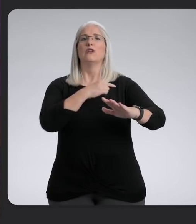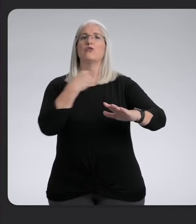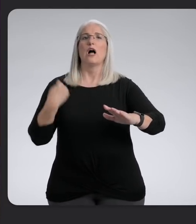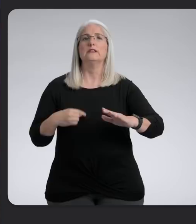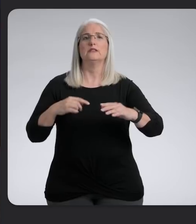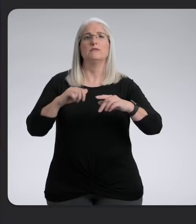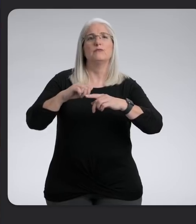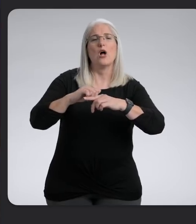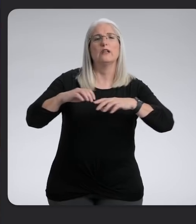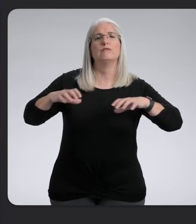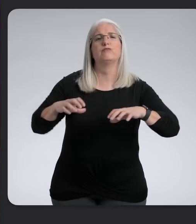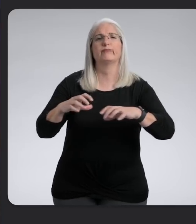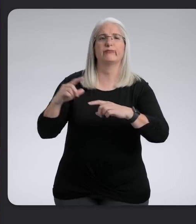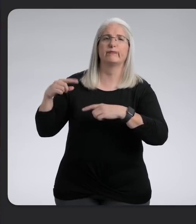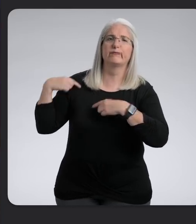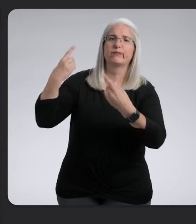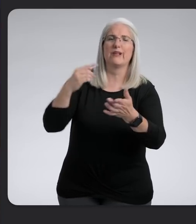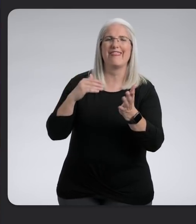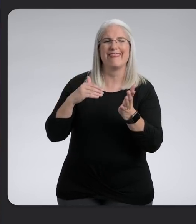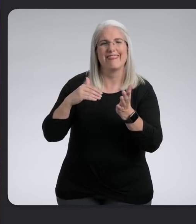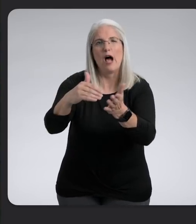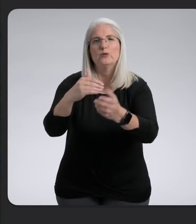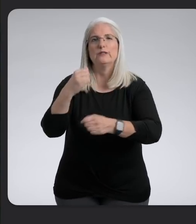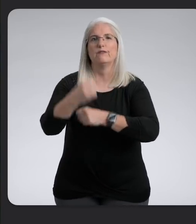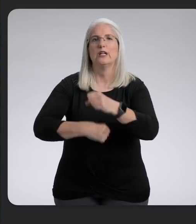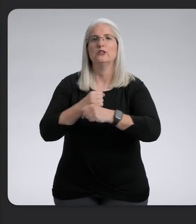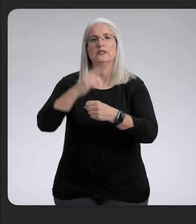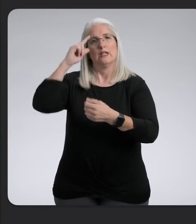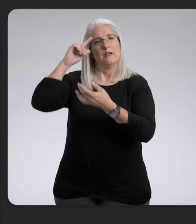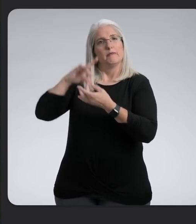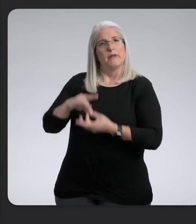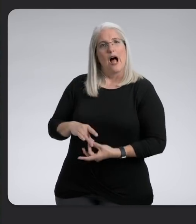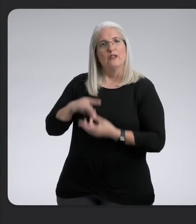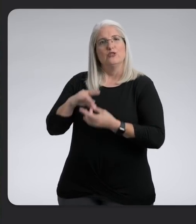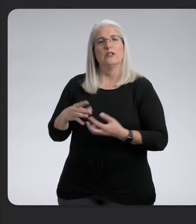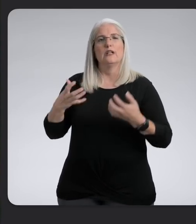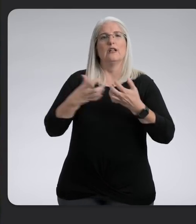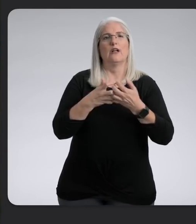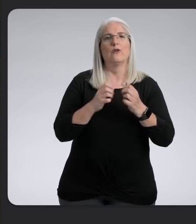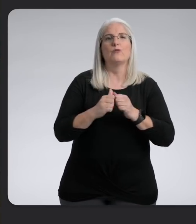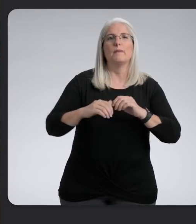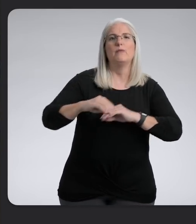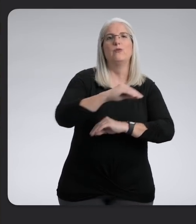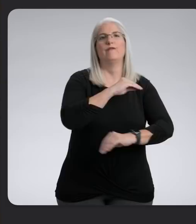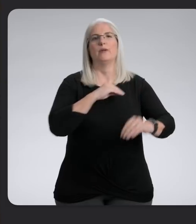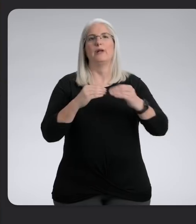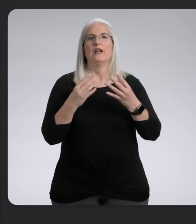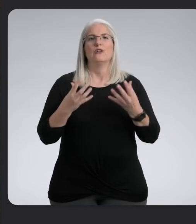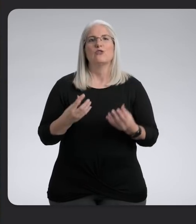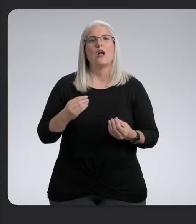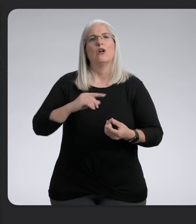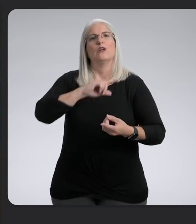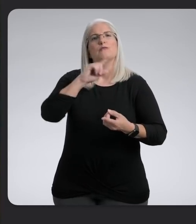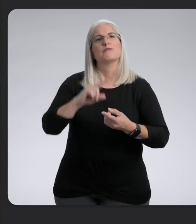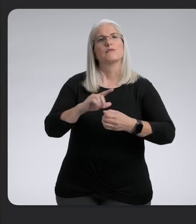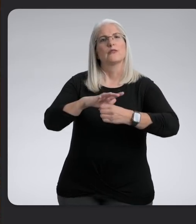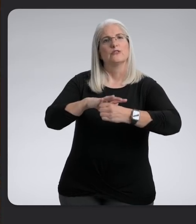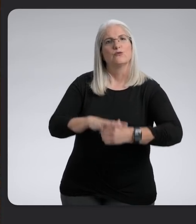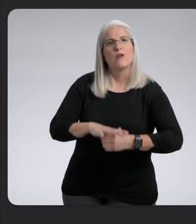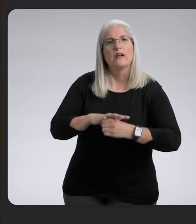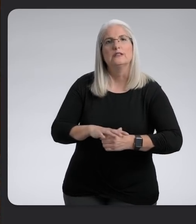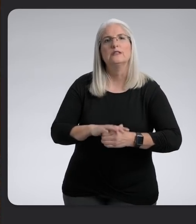old and is often described as meditation in motion. Its gentle approach can help reduce stress and find a more peaceful state of